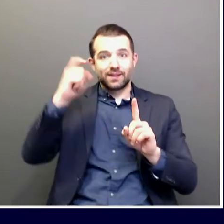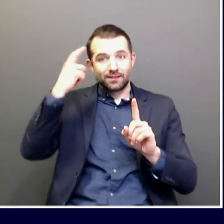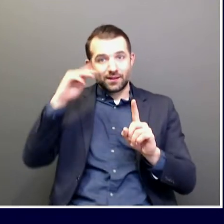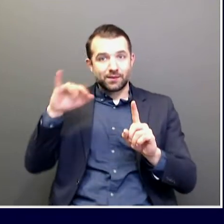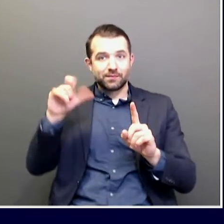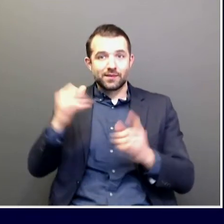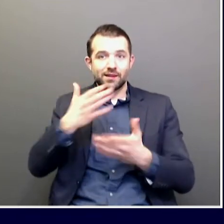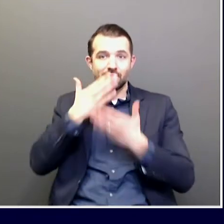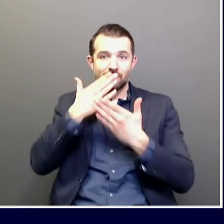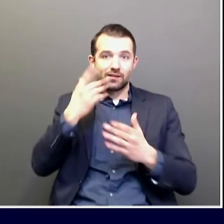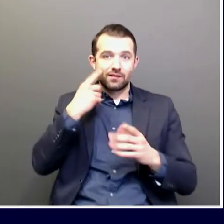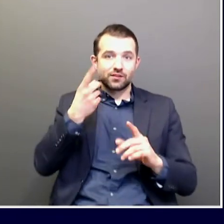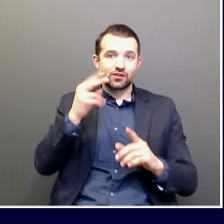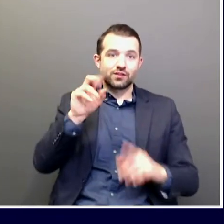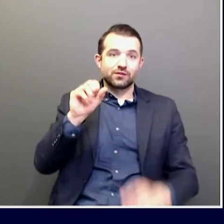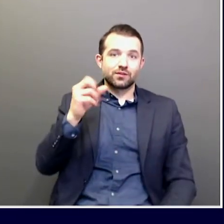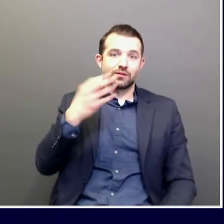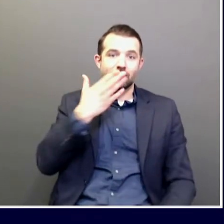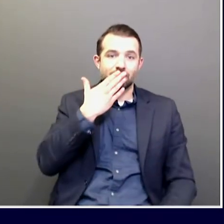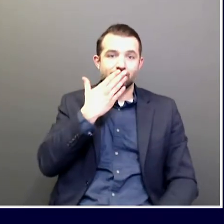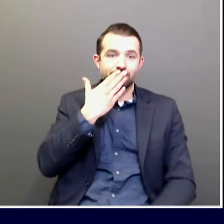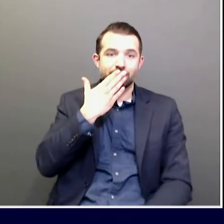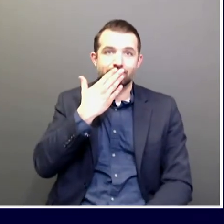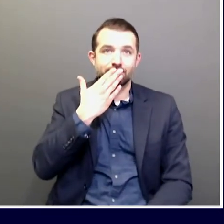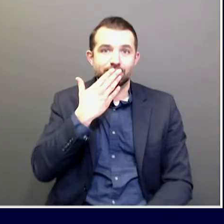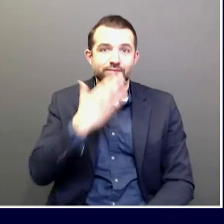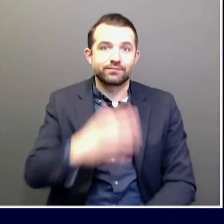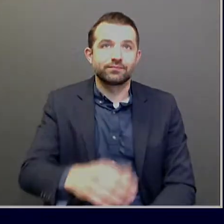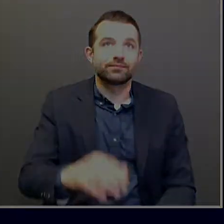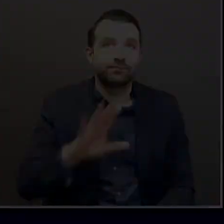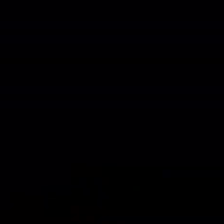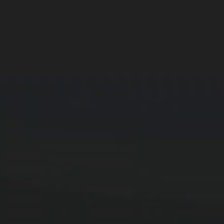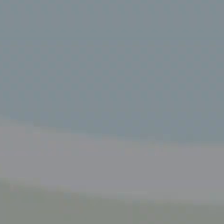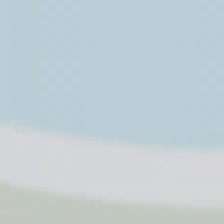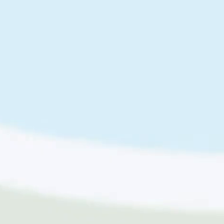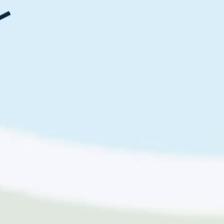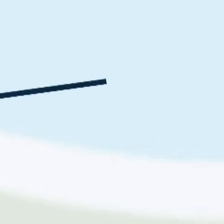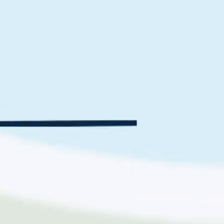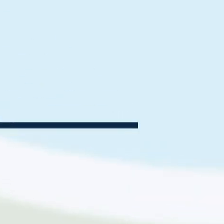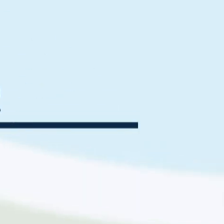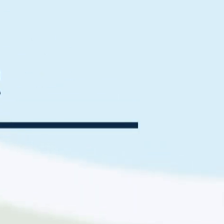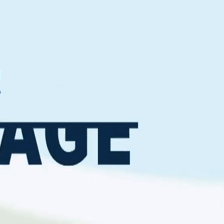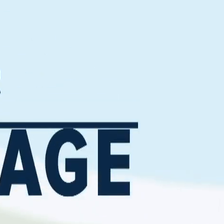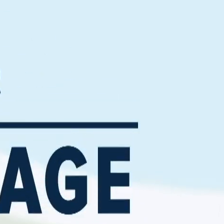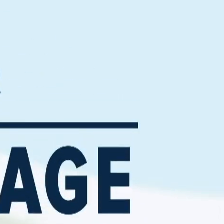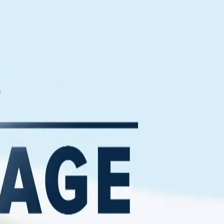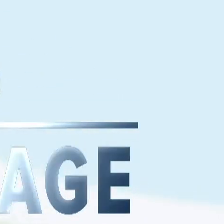please be kind and take care of one another. Thank you all.